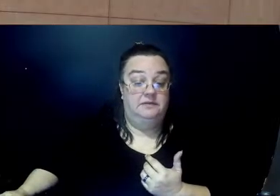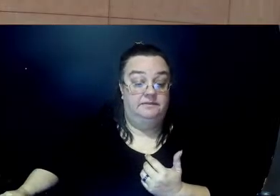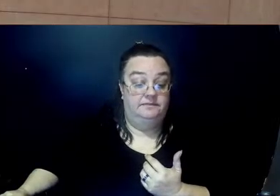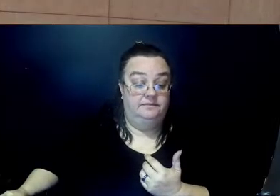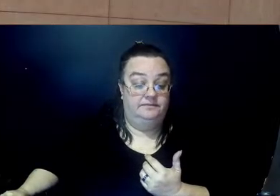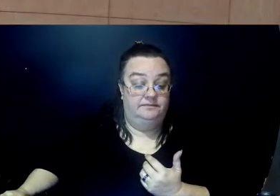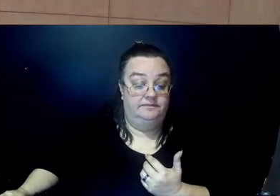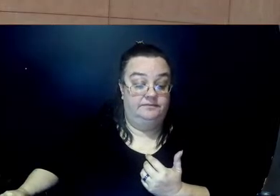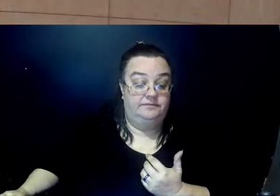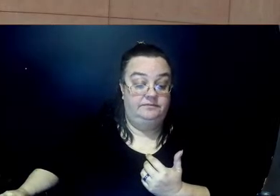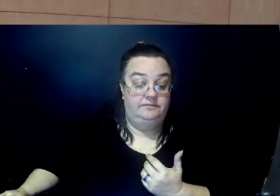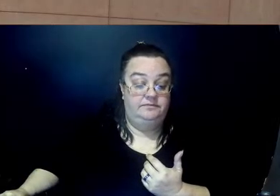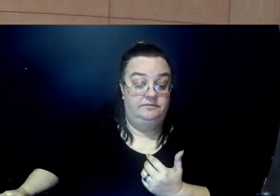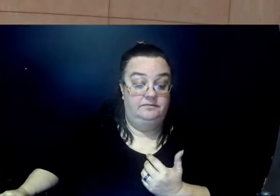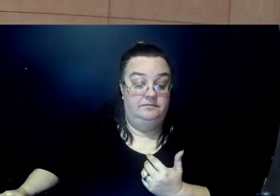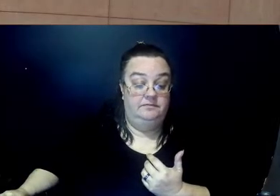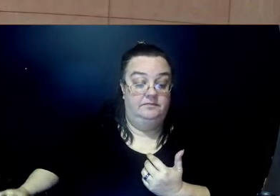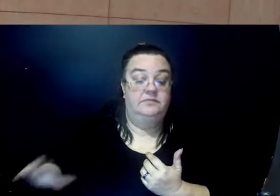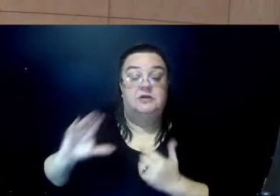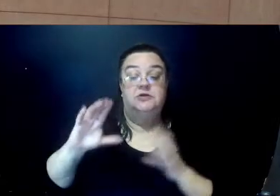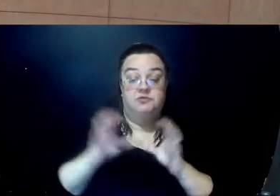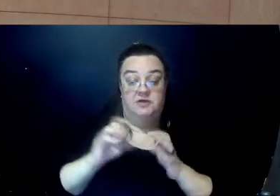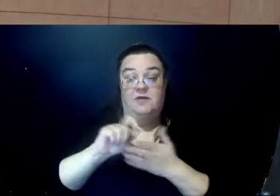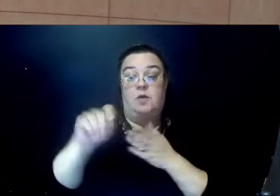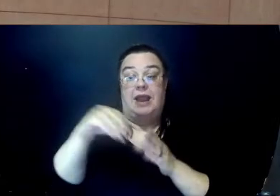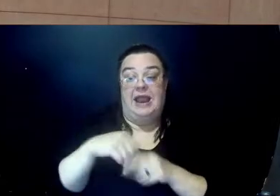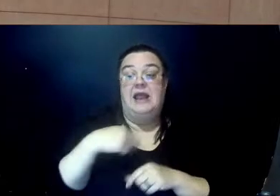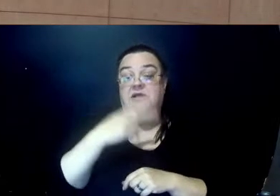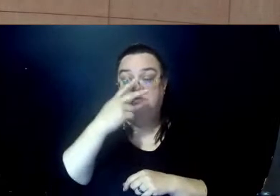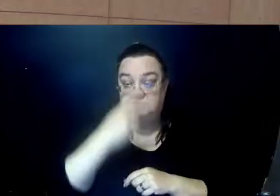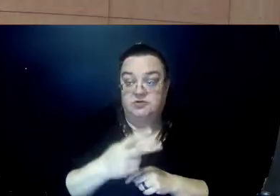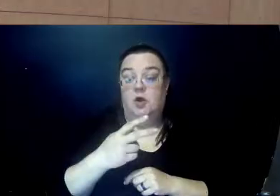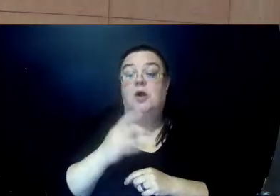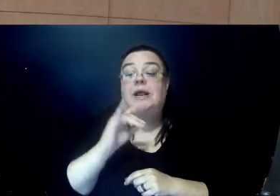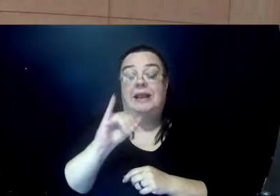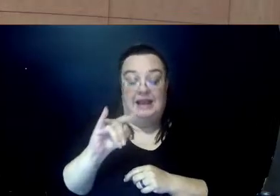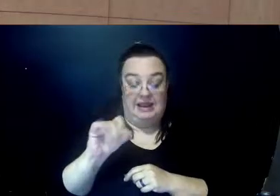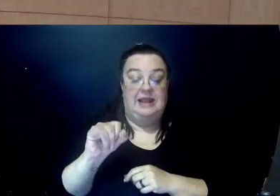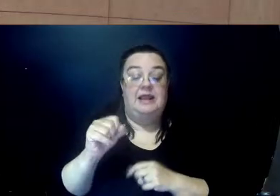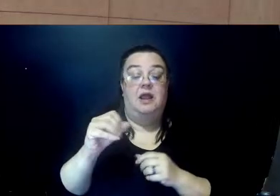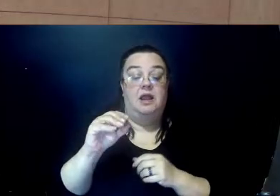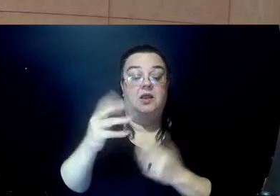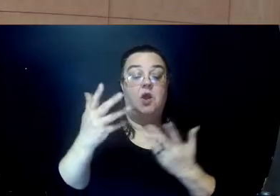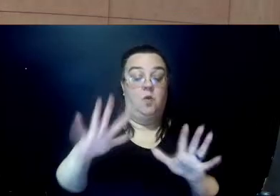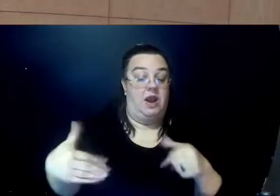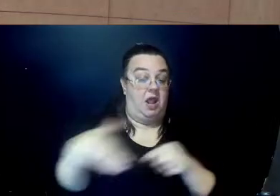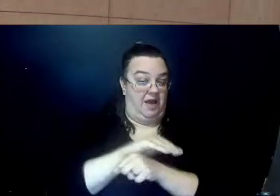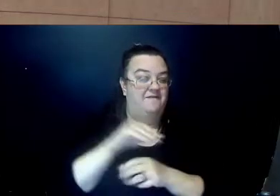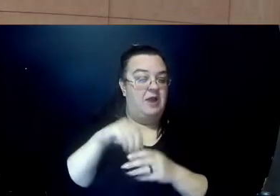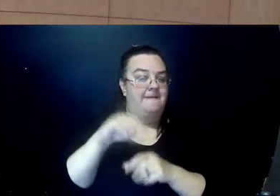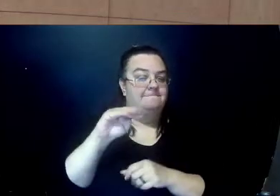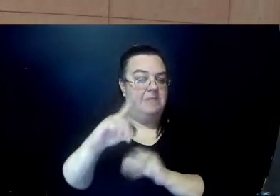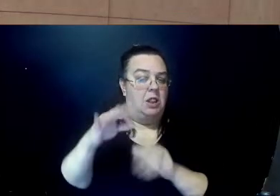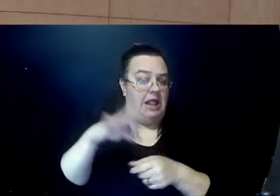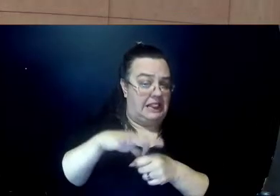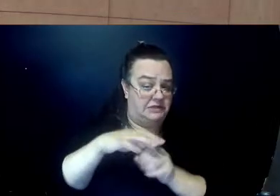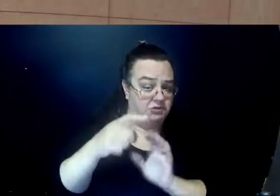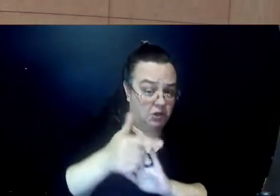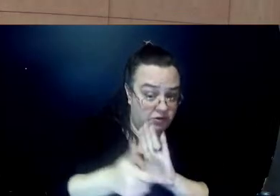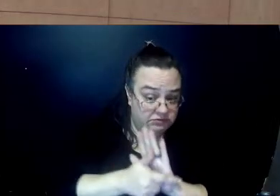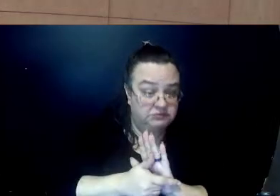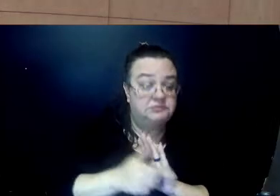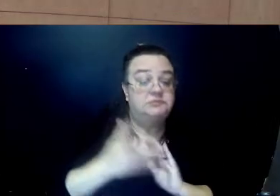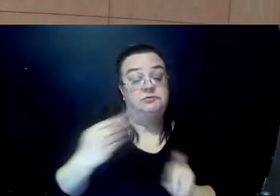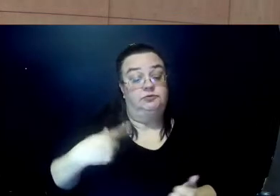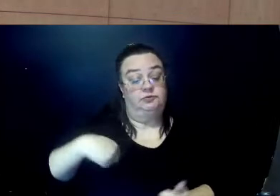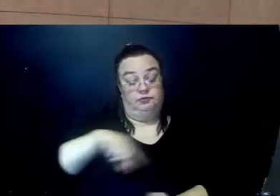uncertified write-ins, I saw in the Maryland election law that there it is already covered. And we assume